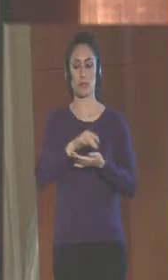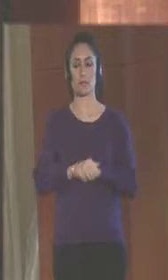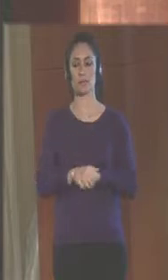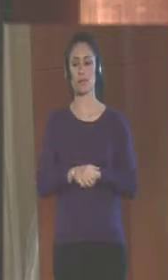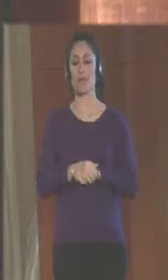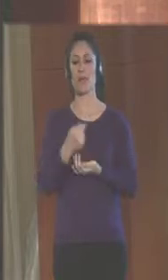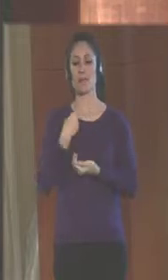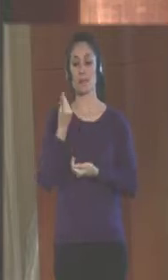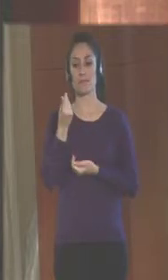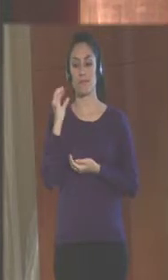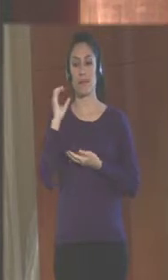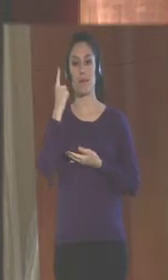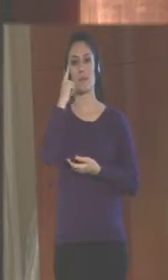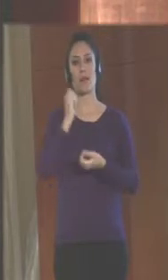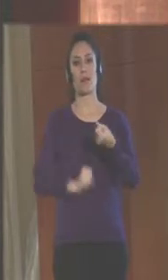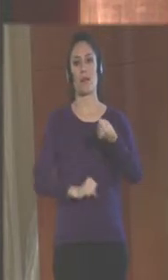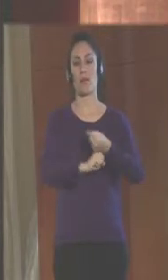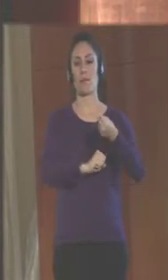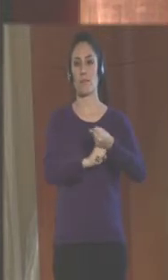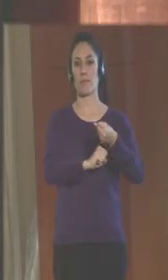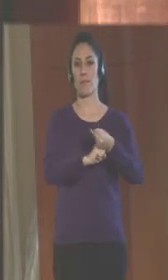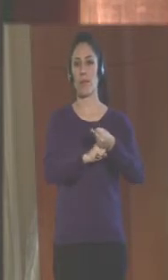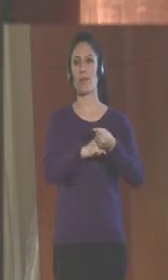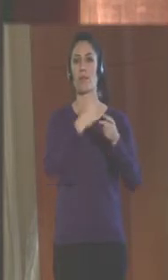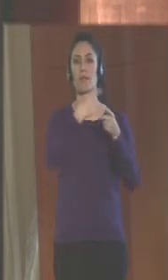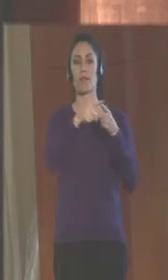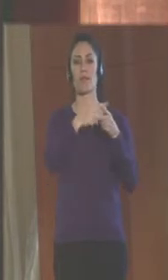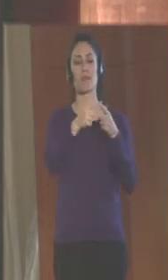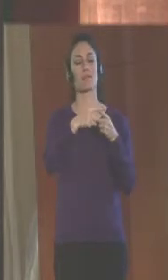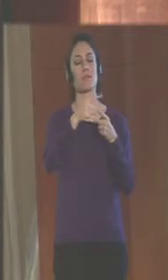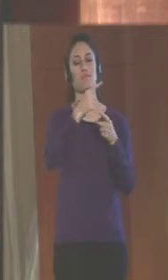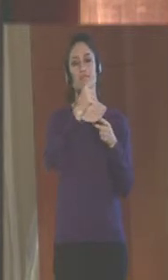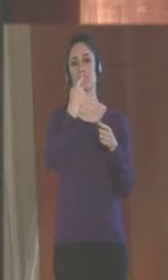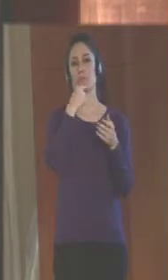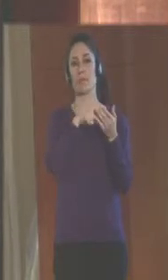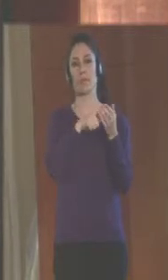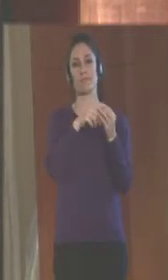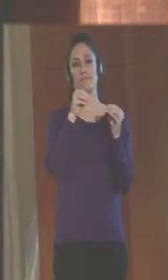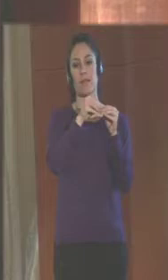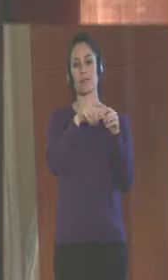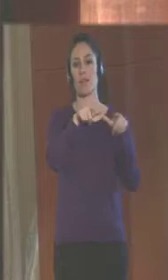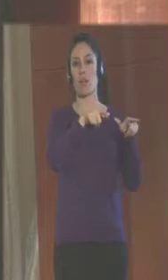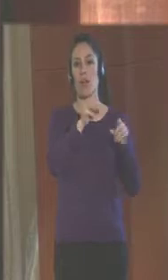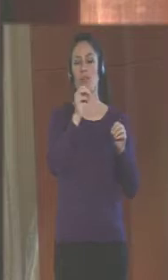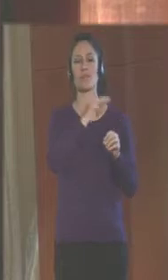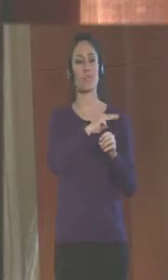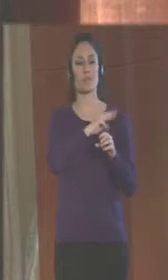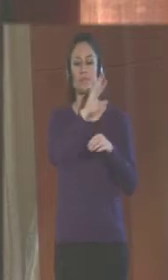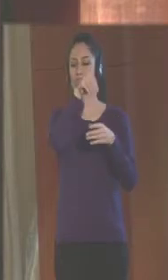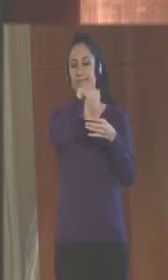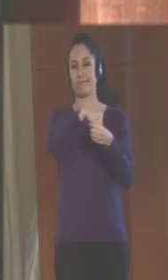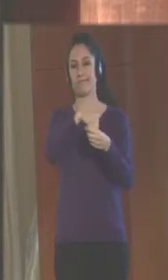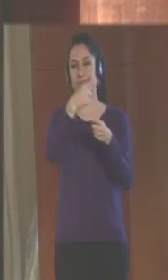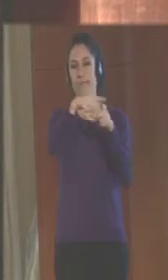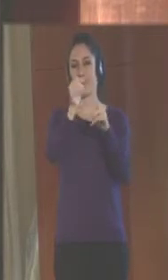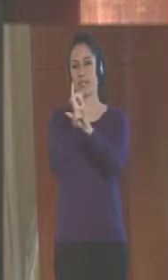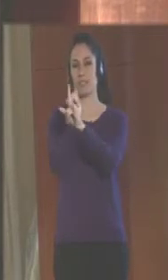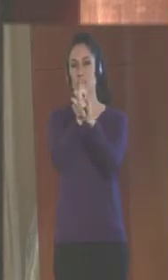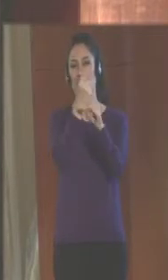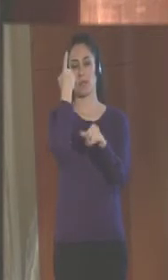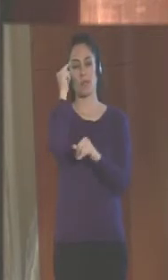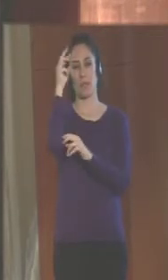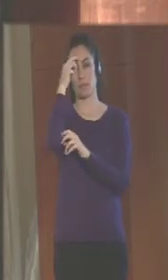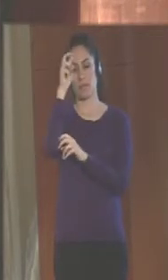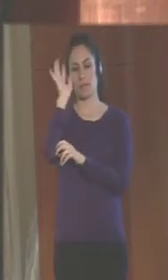This fund allocates funds to support not only federal entities but also local entities